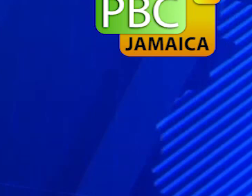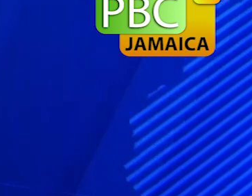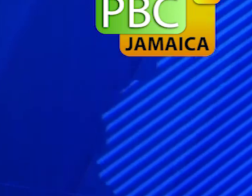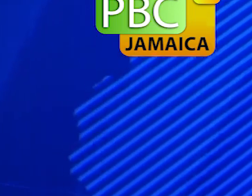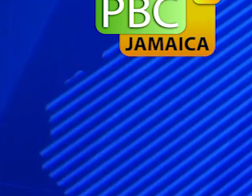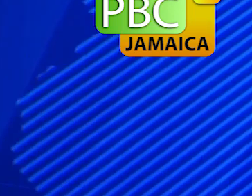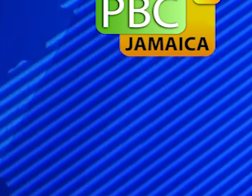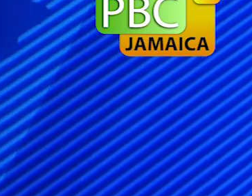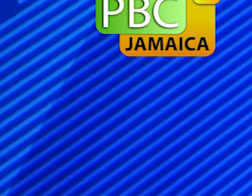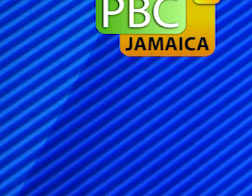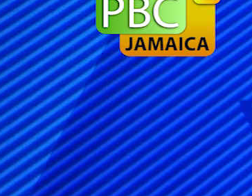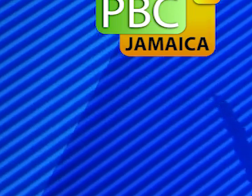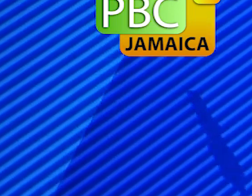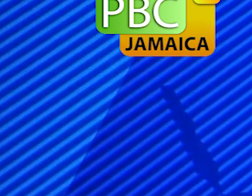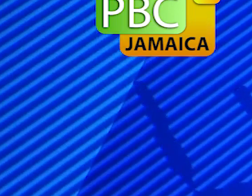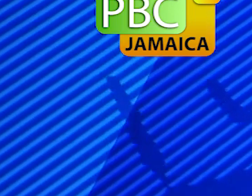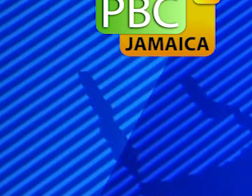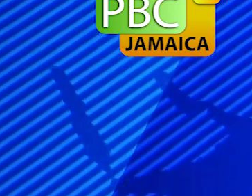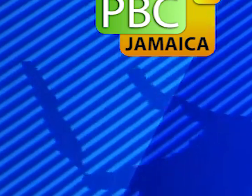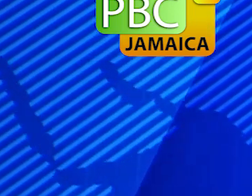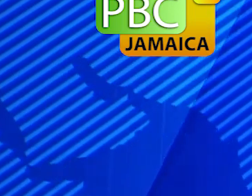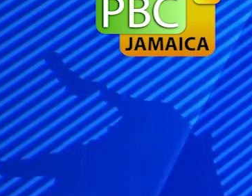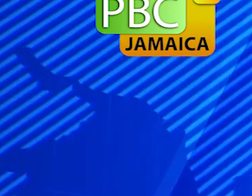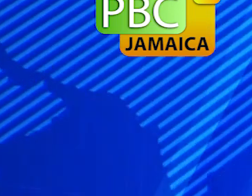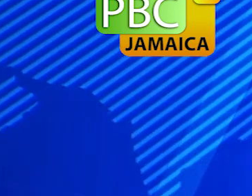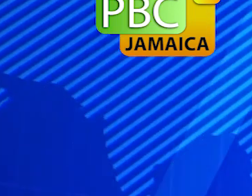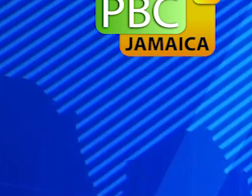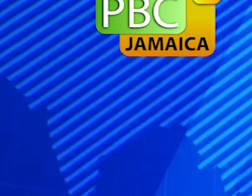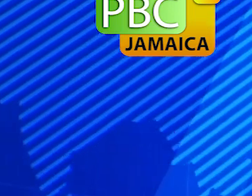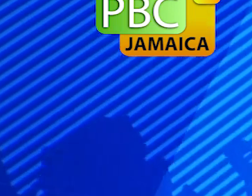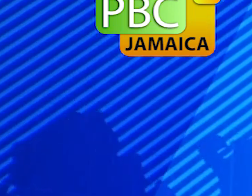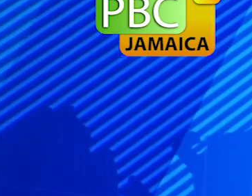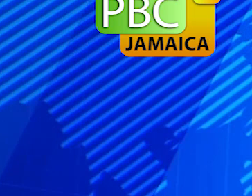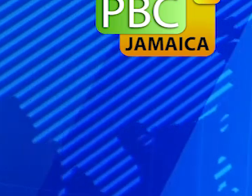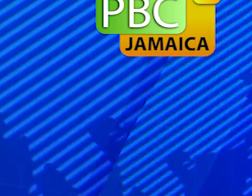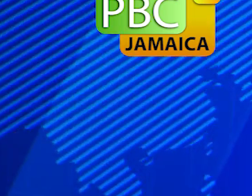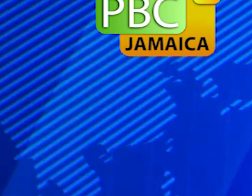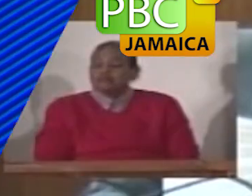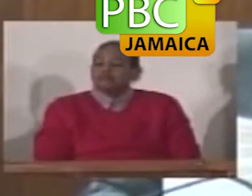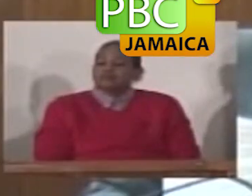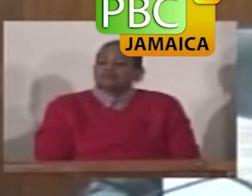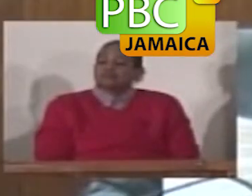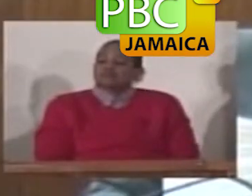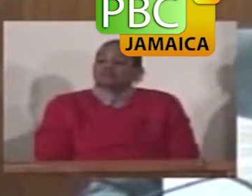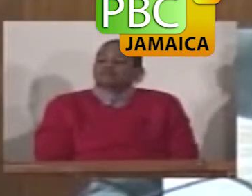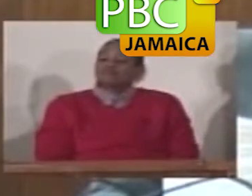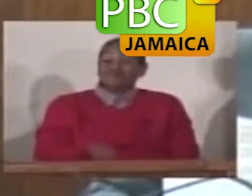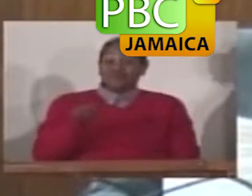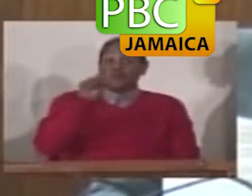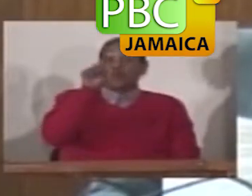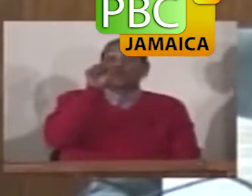climate change. Prime Minister Andrew Holness made the disclosure in a statement to Parliament yesterday. This $100